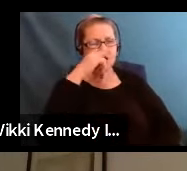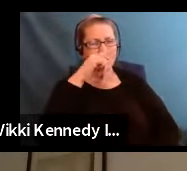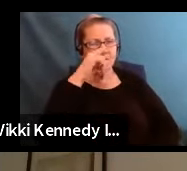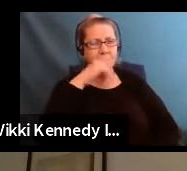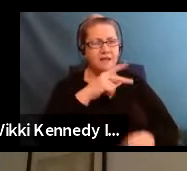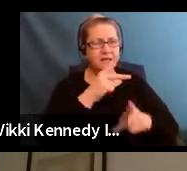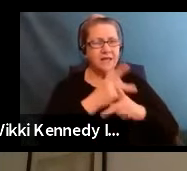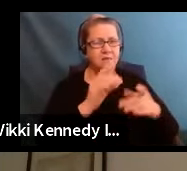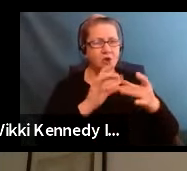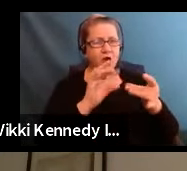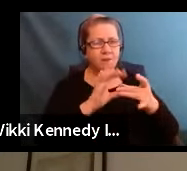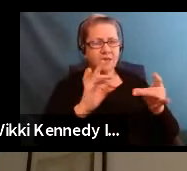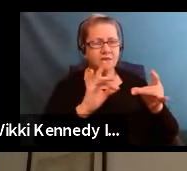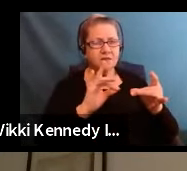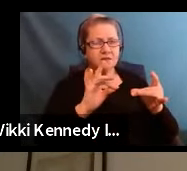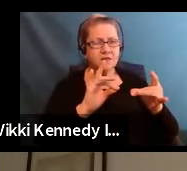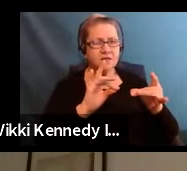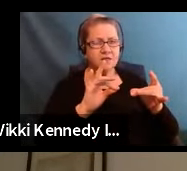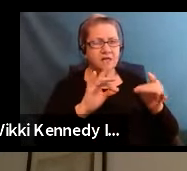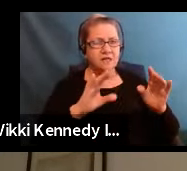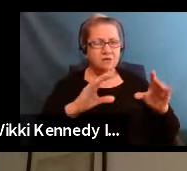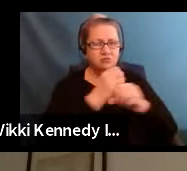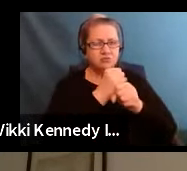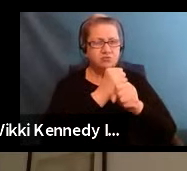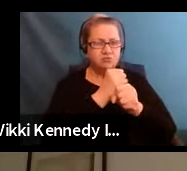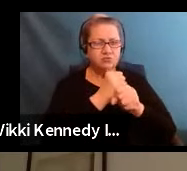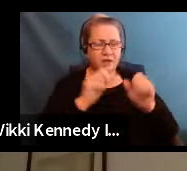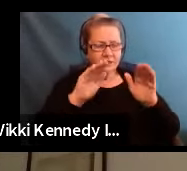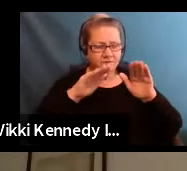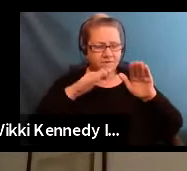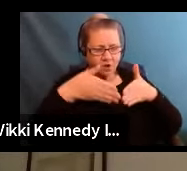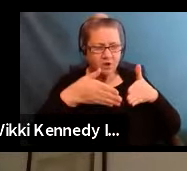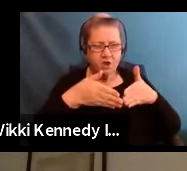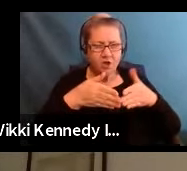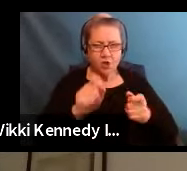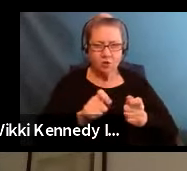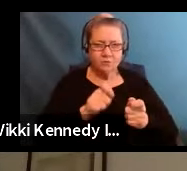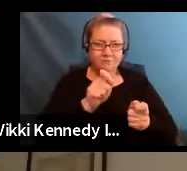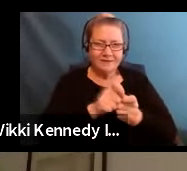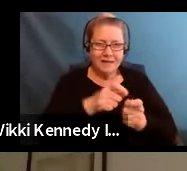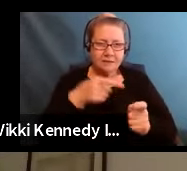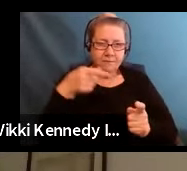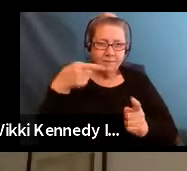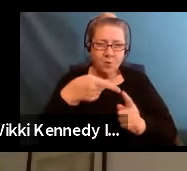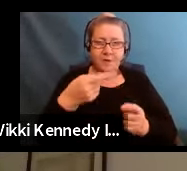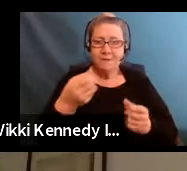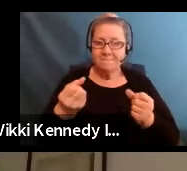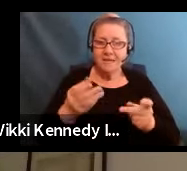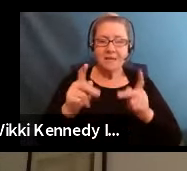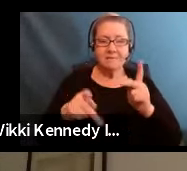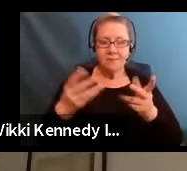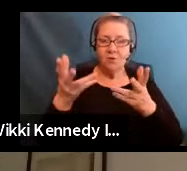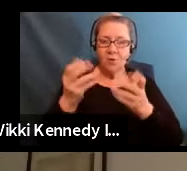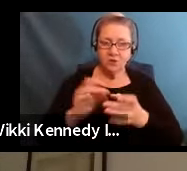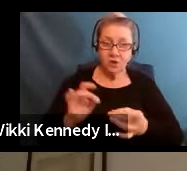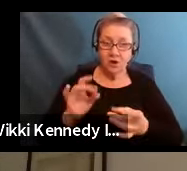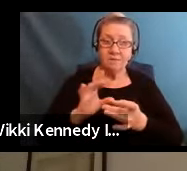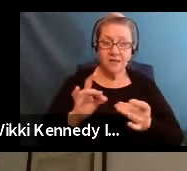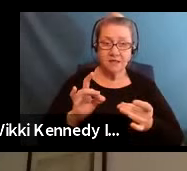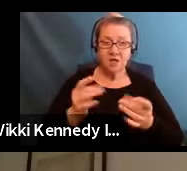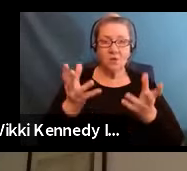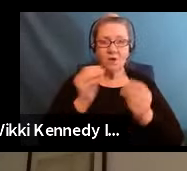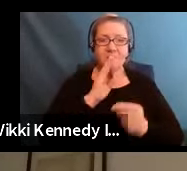your comments as succinct and to whatever point you're trying to make. There are a number of members who'd like to comment, and we